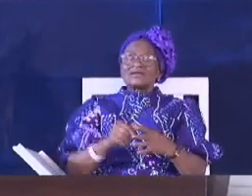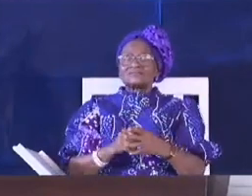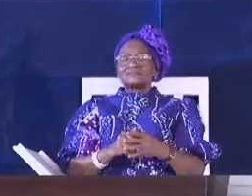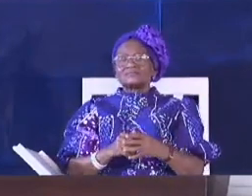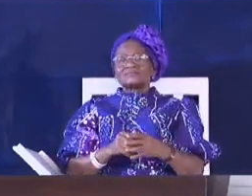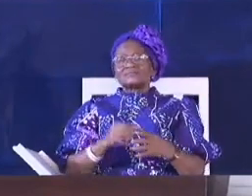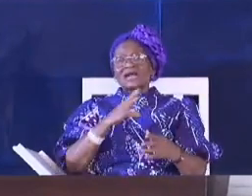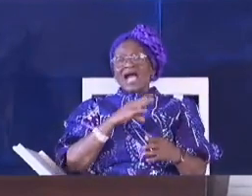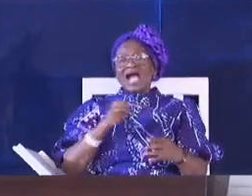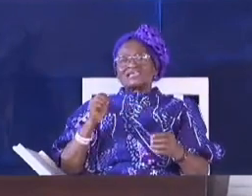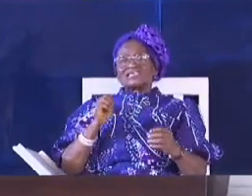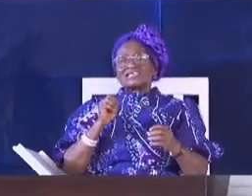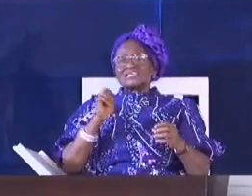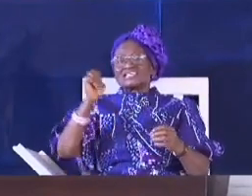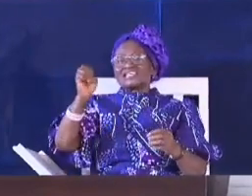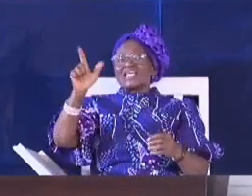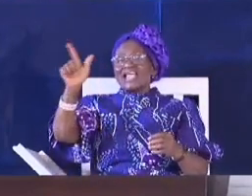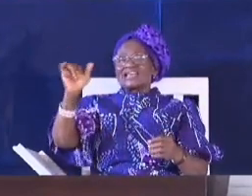And Elisha was there.